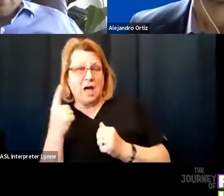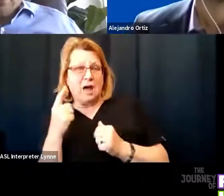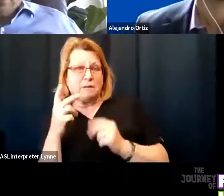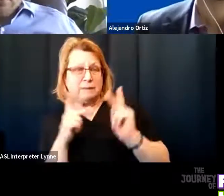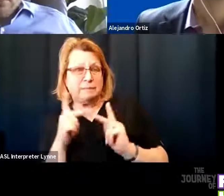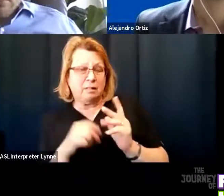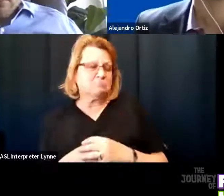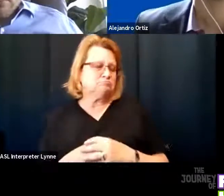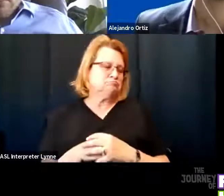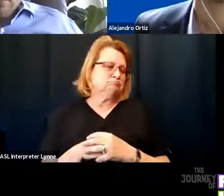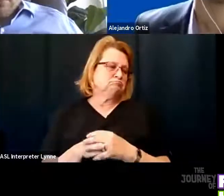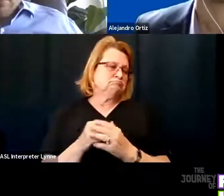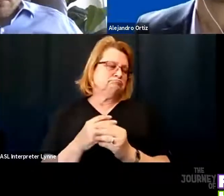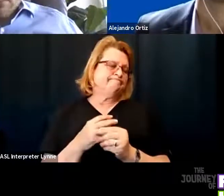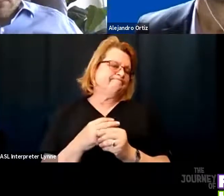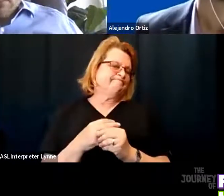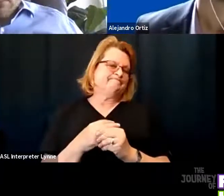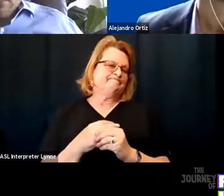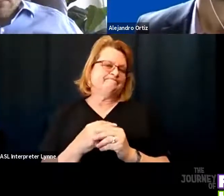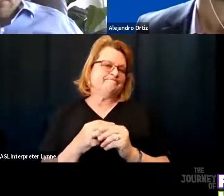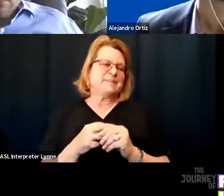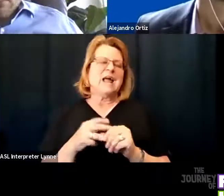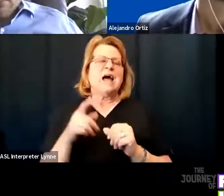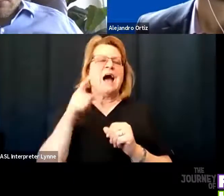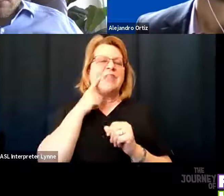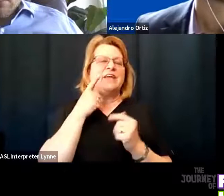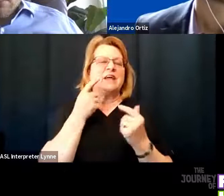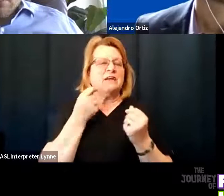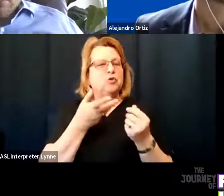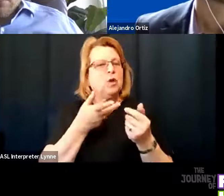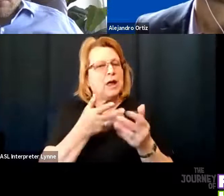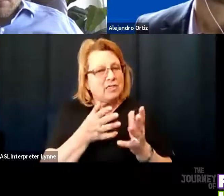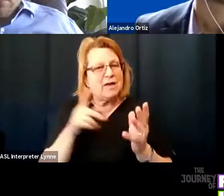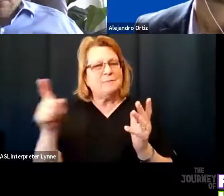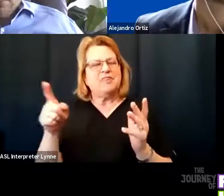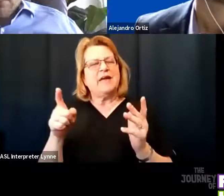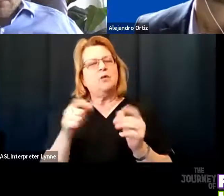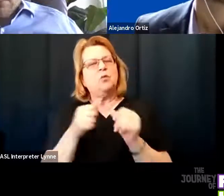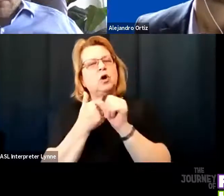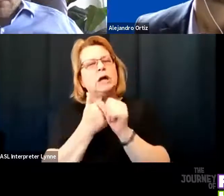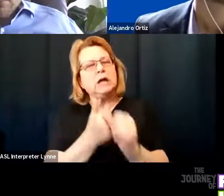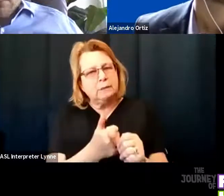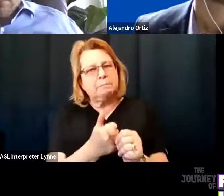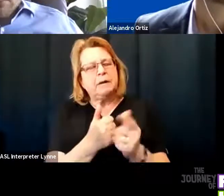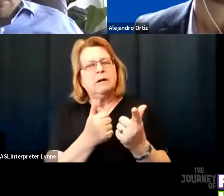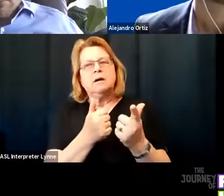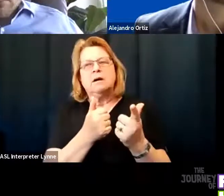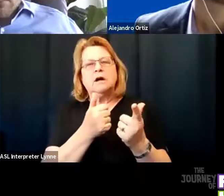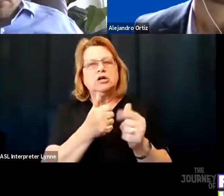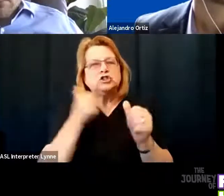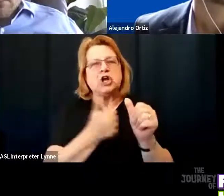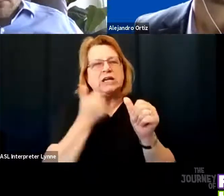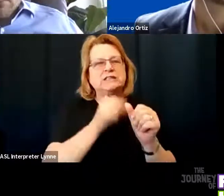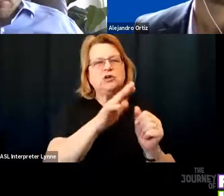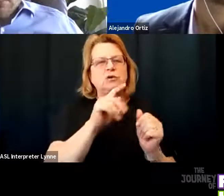But I think that, you know, they'll keep us circling, chasing our tails with all of these things. We have to